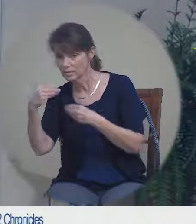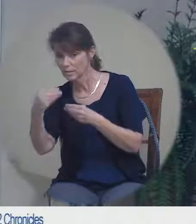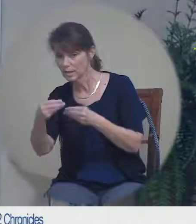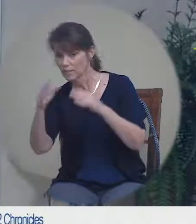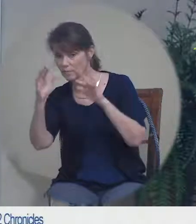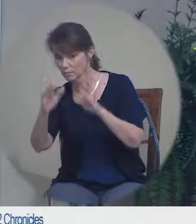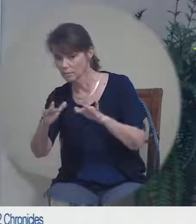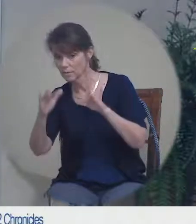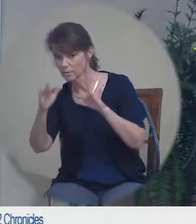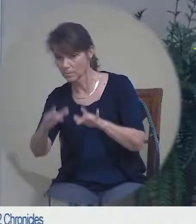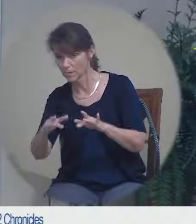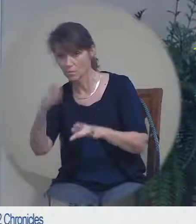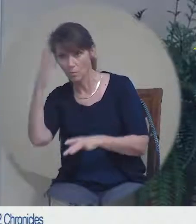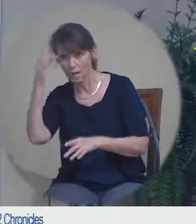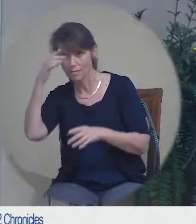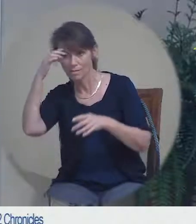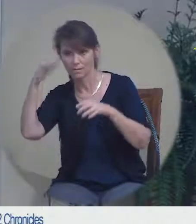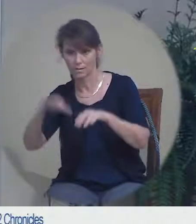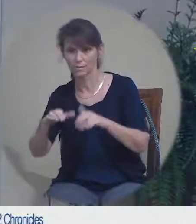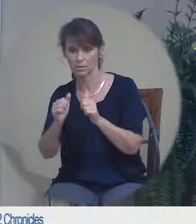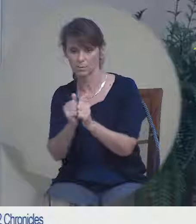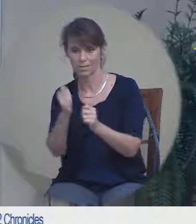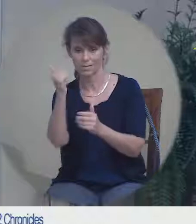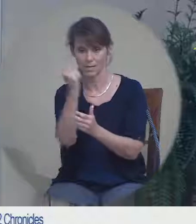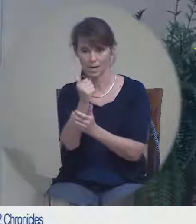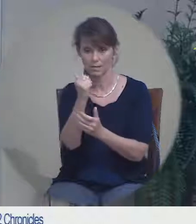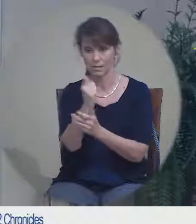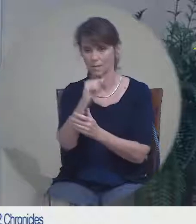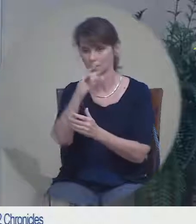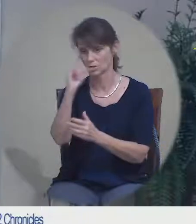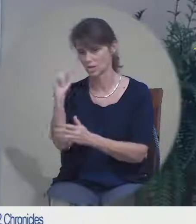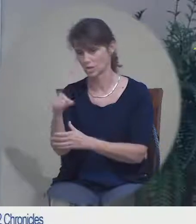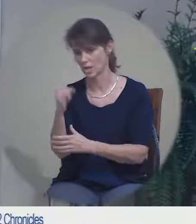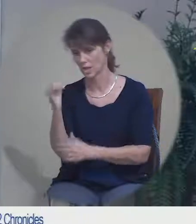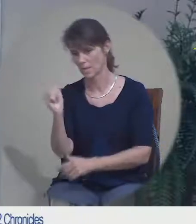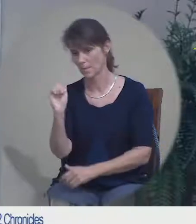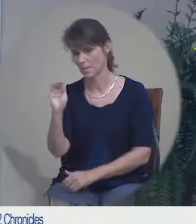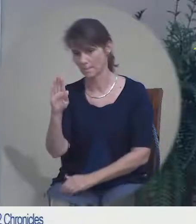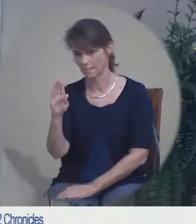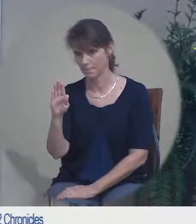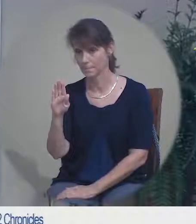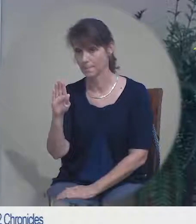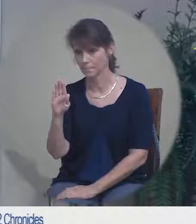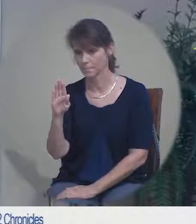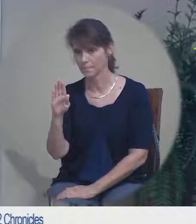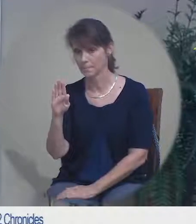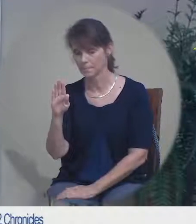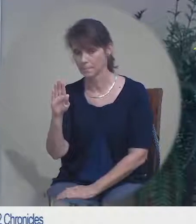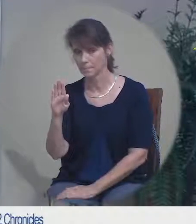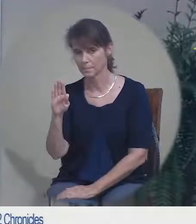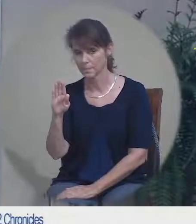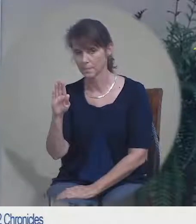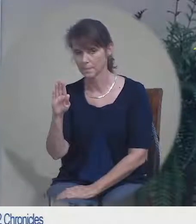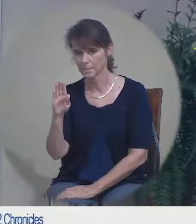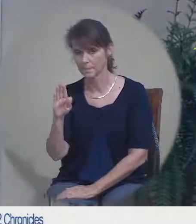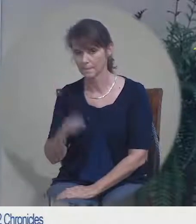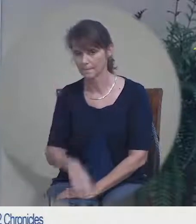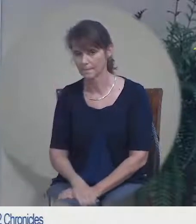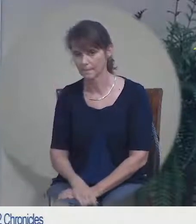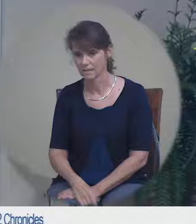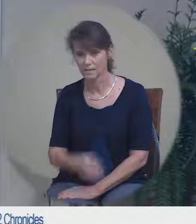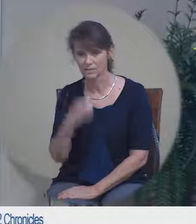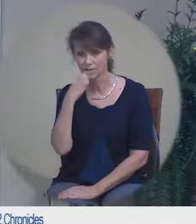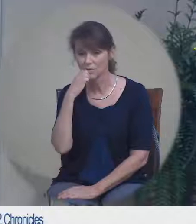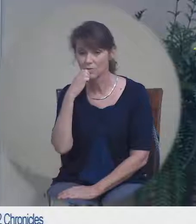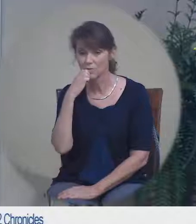and Jacob, and would not destroy them or cast them from his presence until now. So even with this wicked king